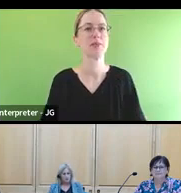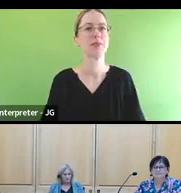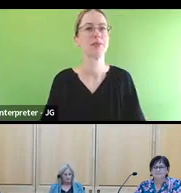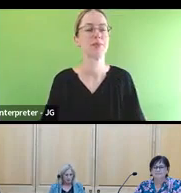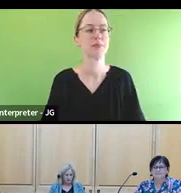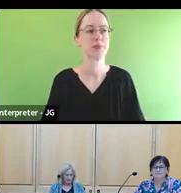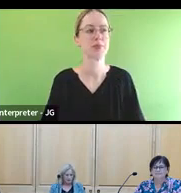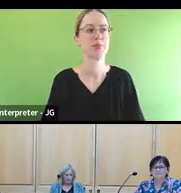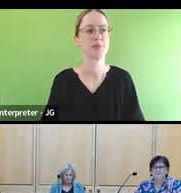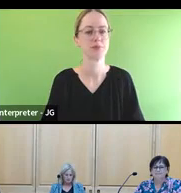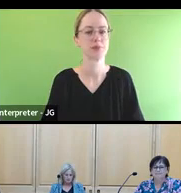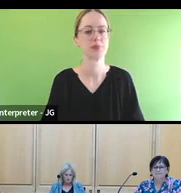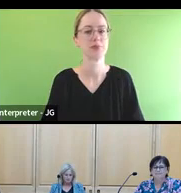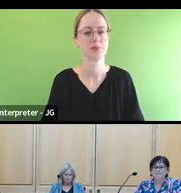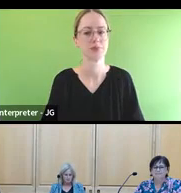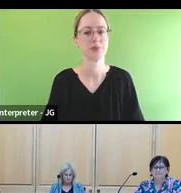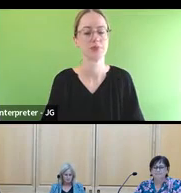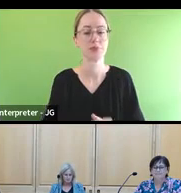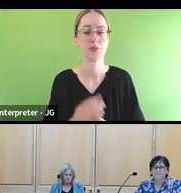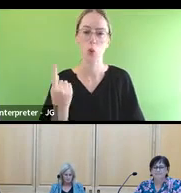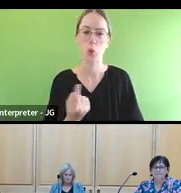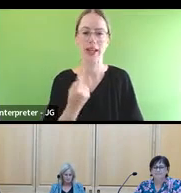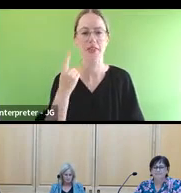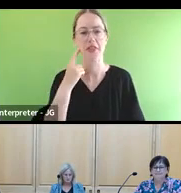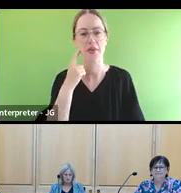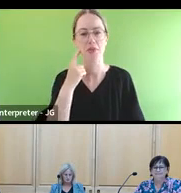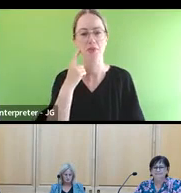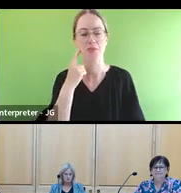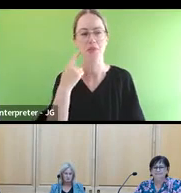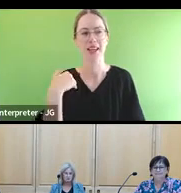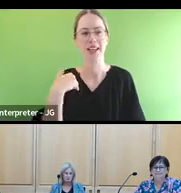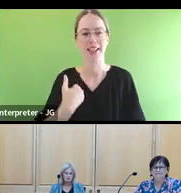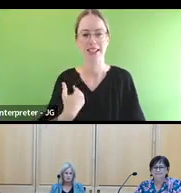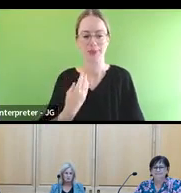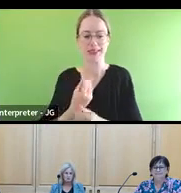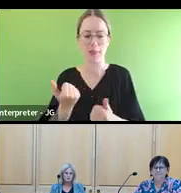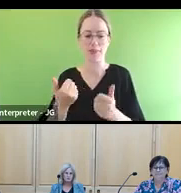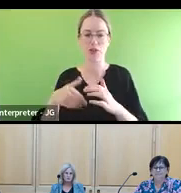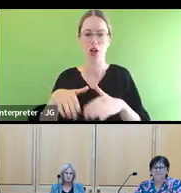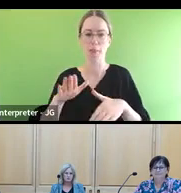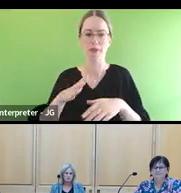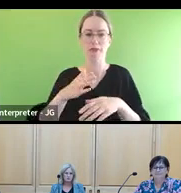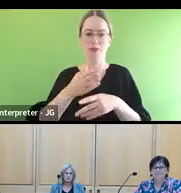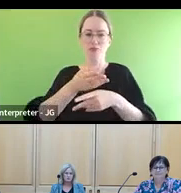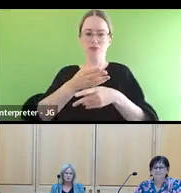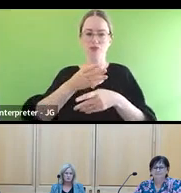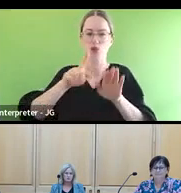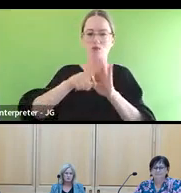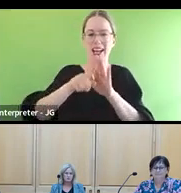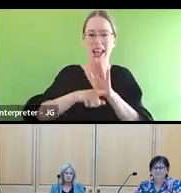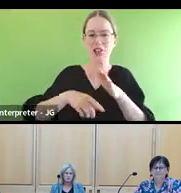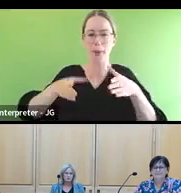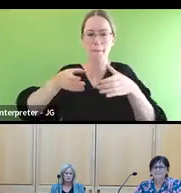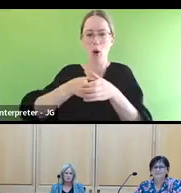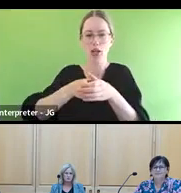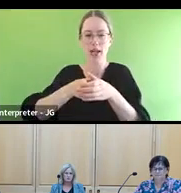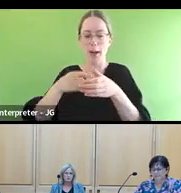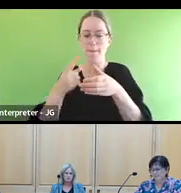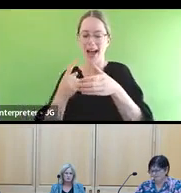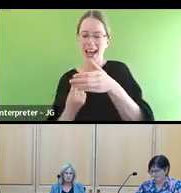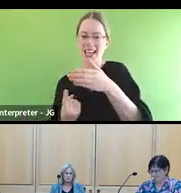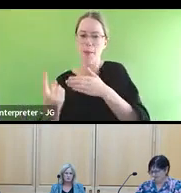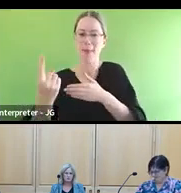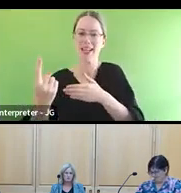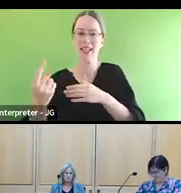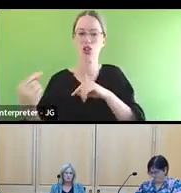So we consider that, so there does need to be some sort of regulatory body, but an independent dispute